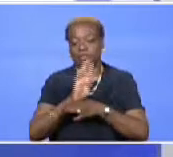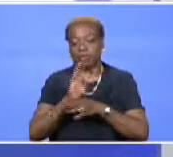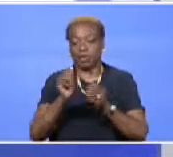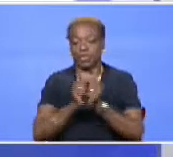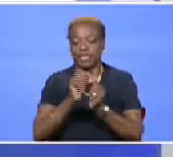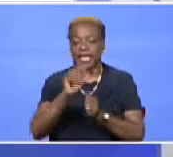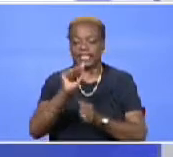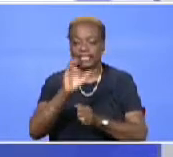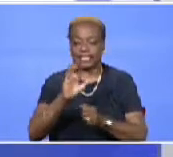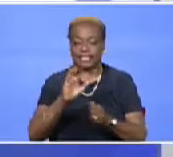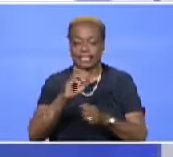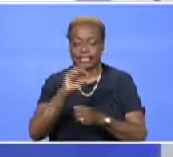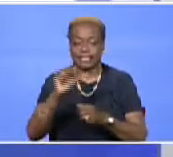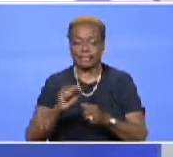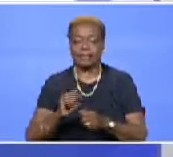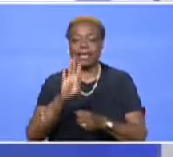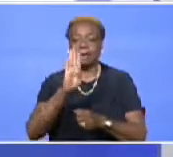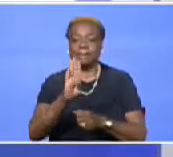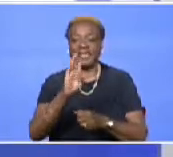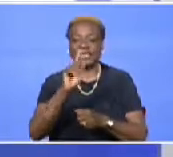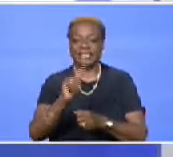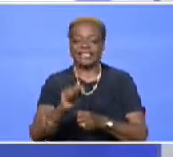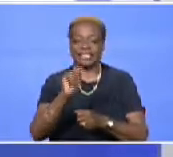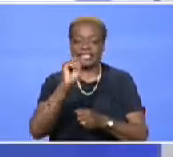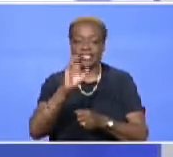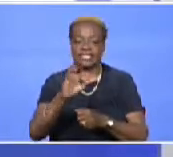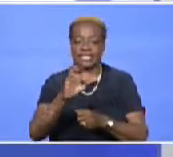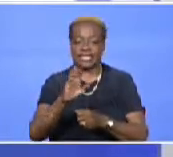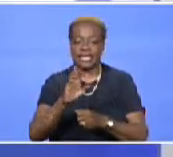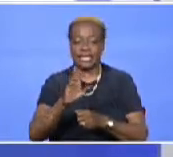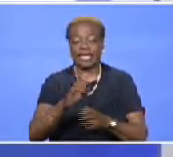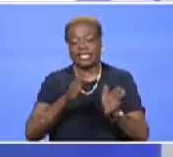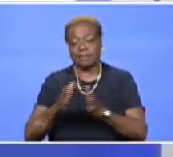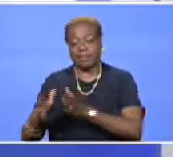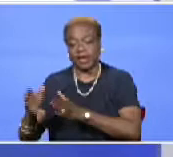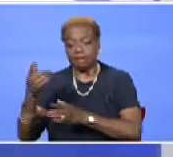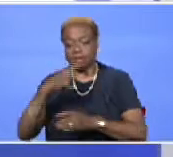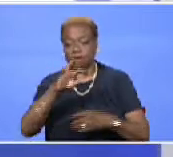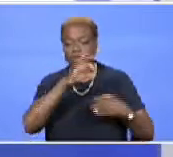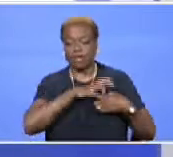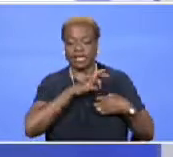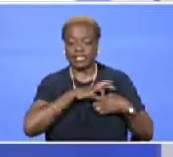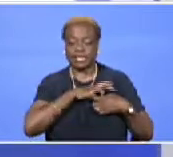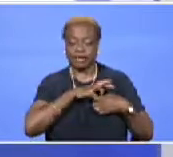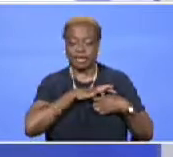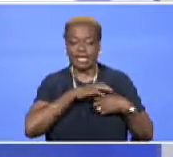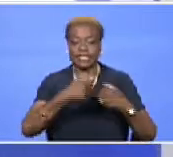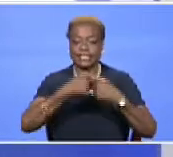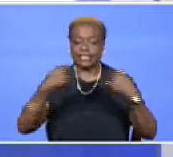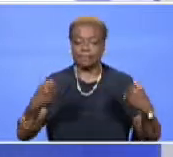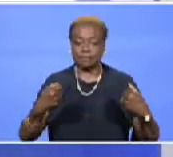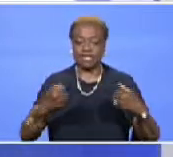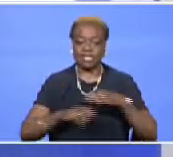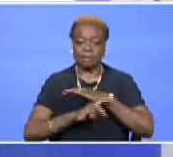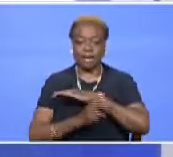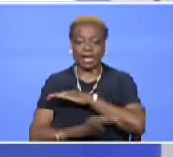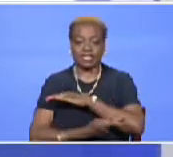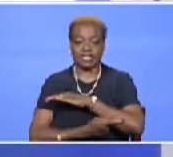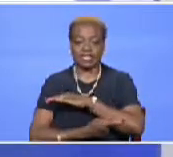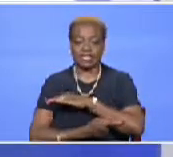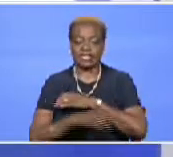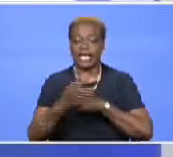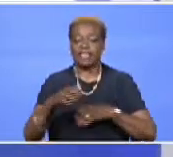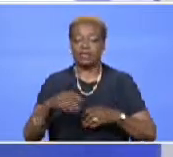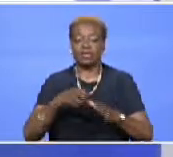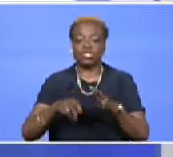Well, in other news, BTC is preparing for a voluntary separation package in the coming days. The company officials say they will share all of the